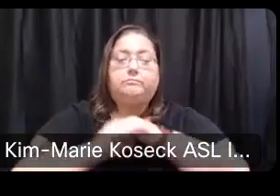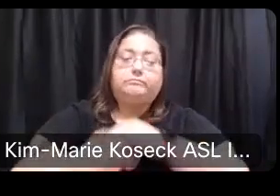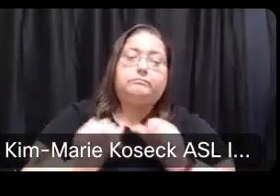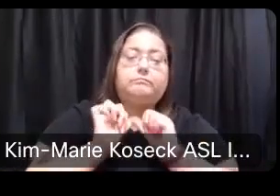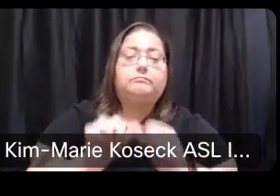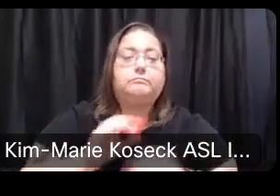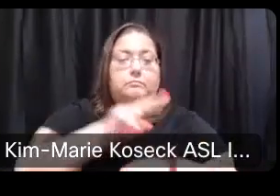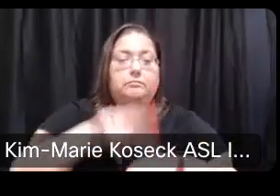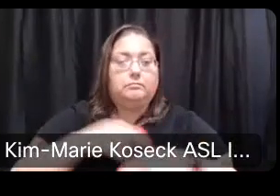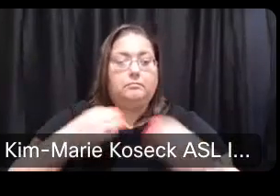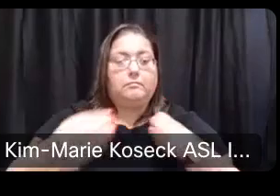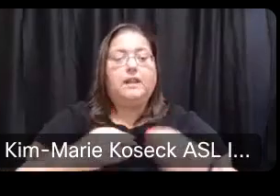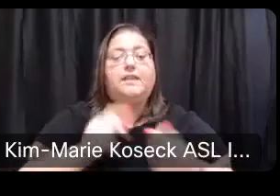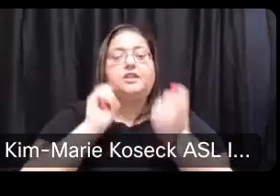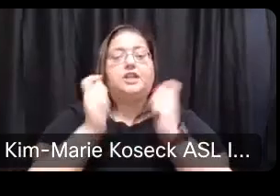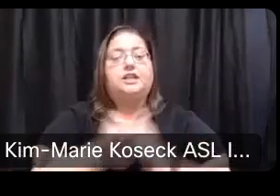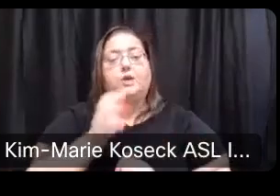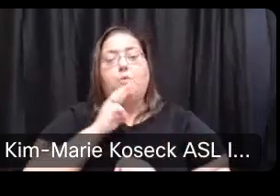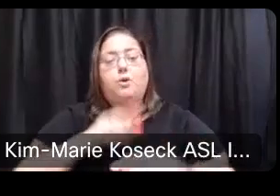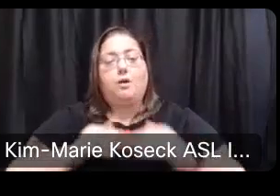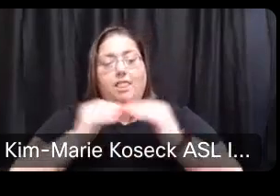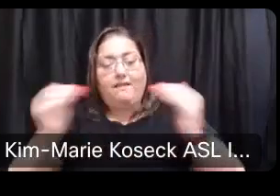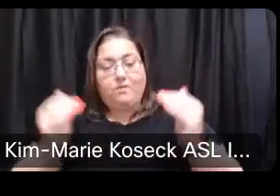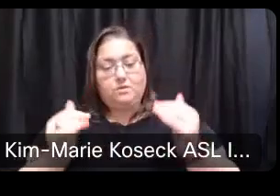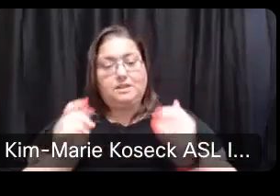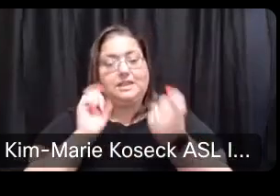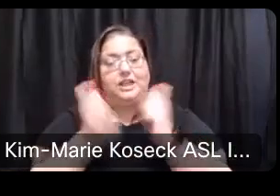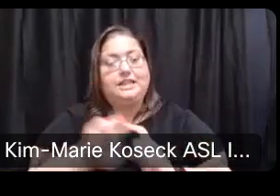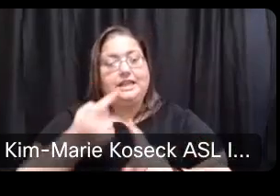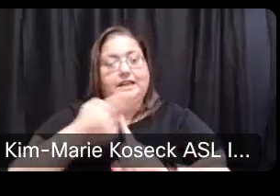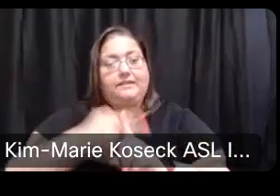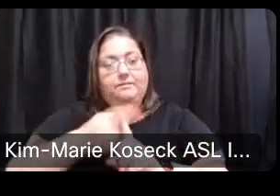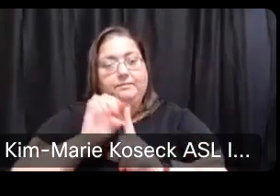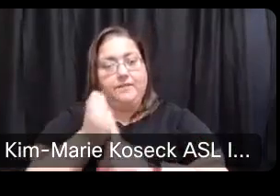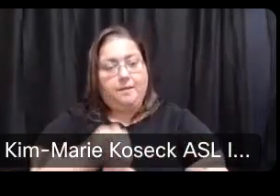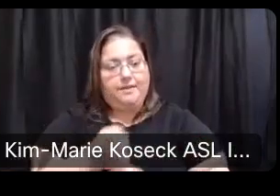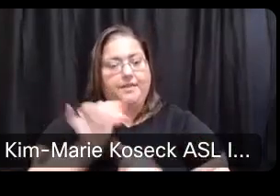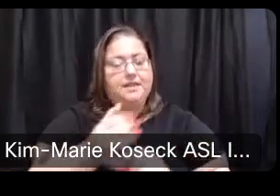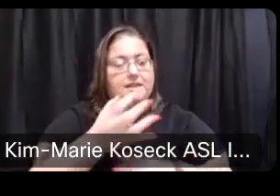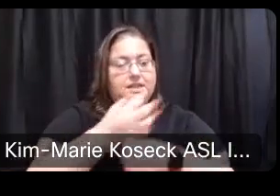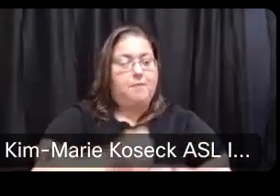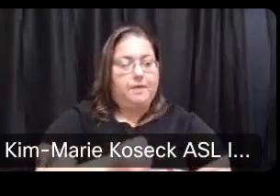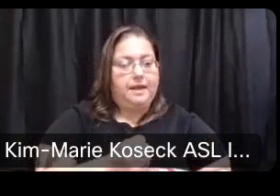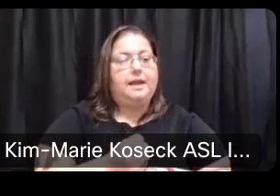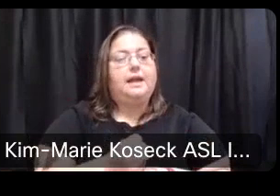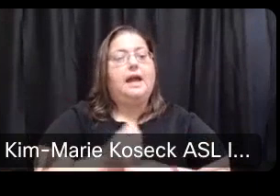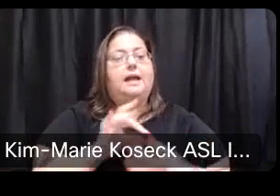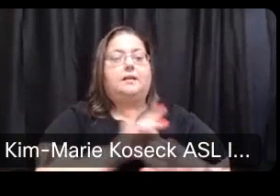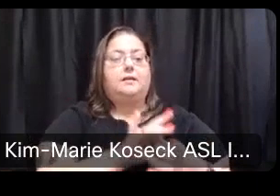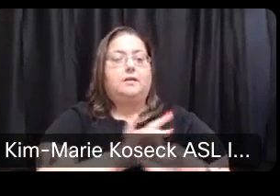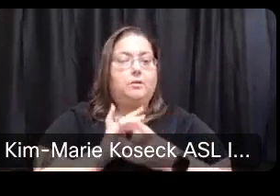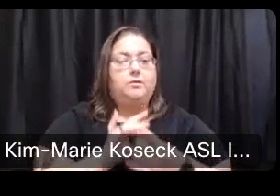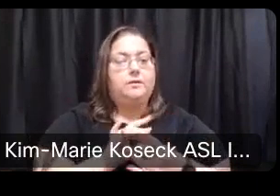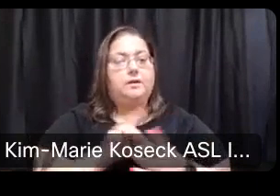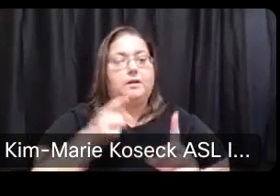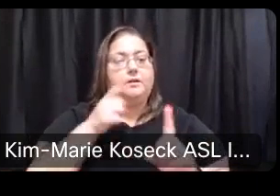to changing water levels and environmental conditions. Here is a summary of each recommendation and its corresponding